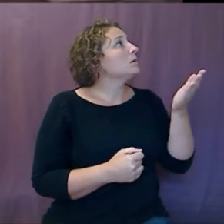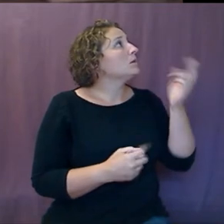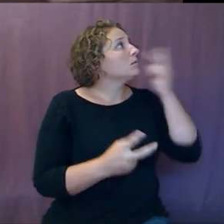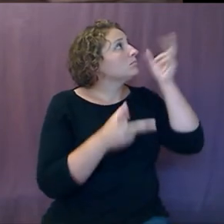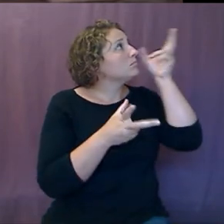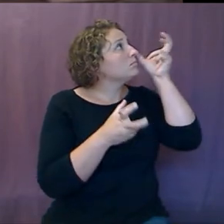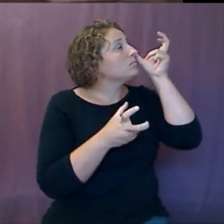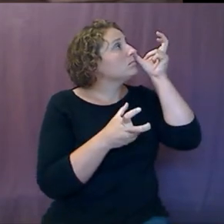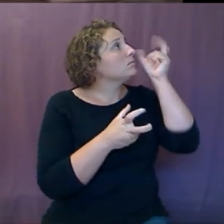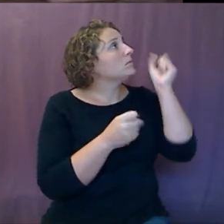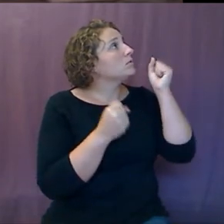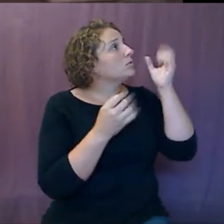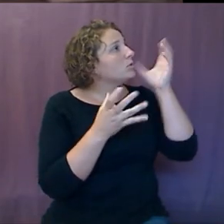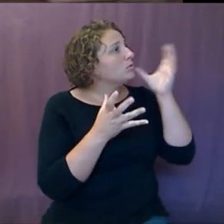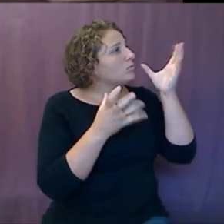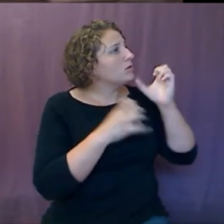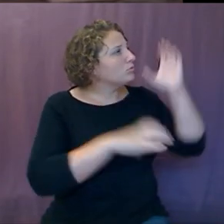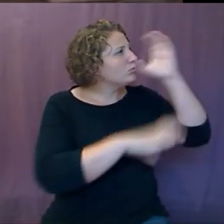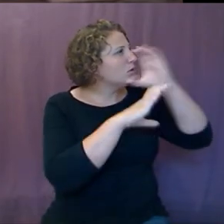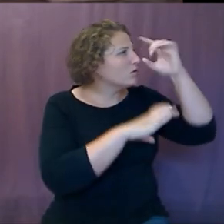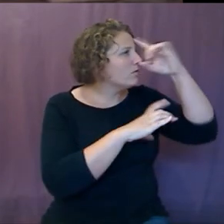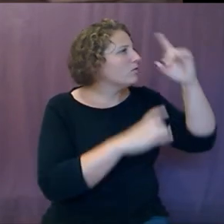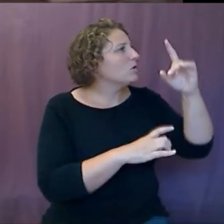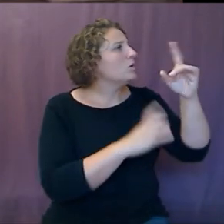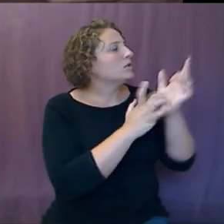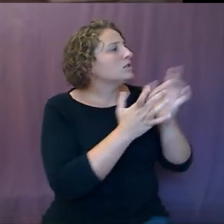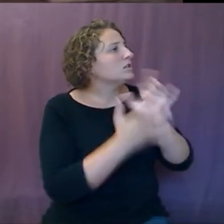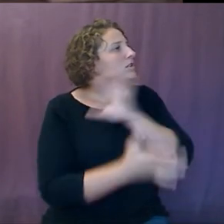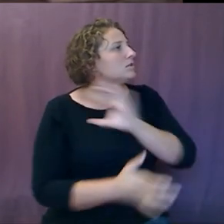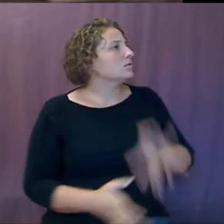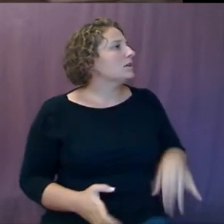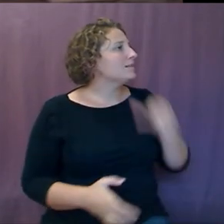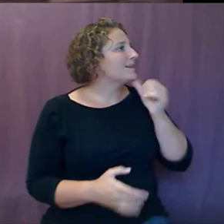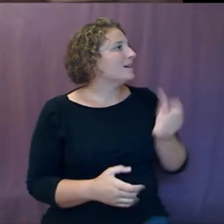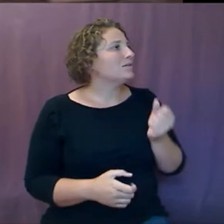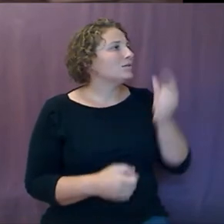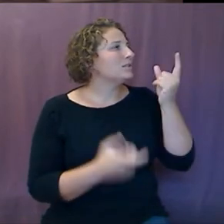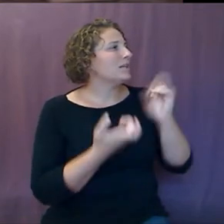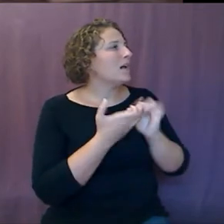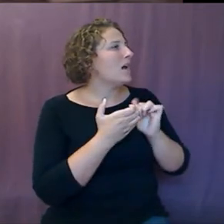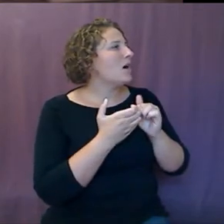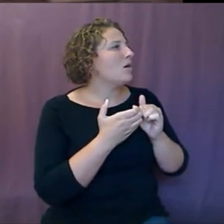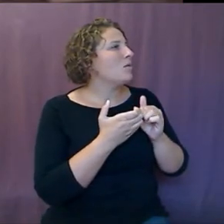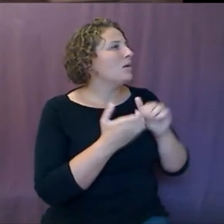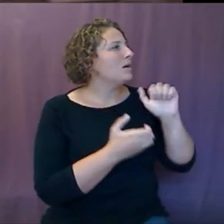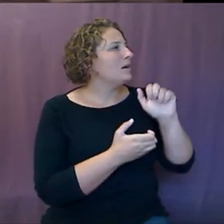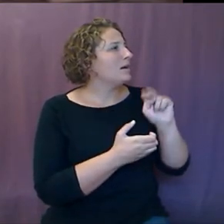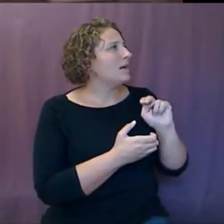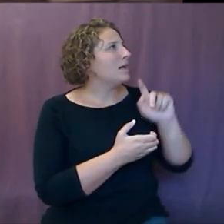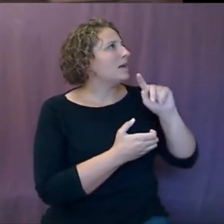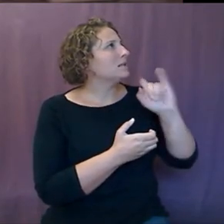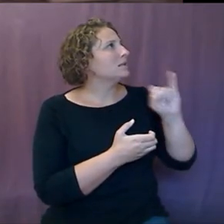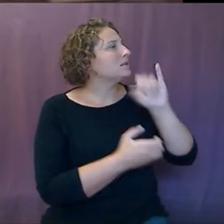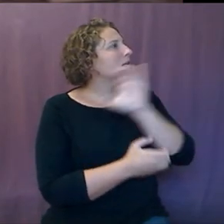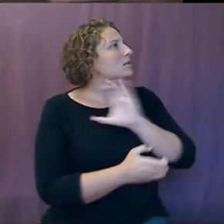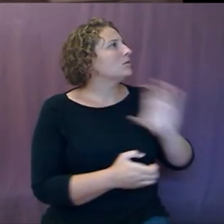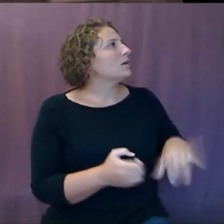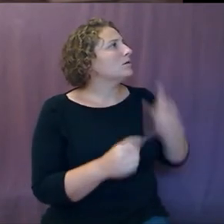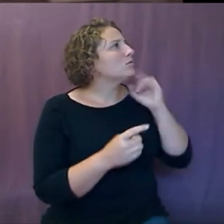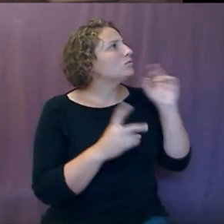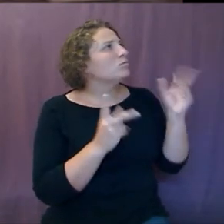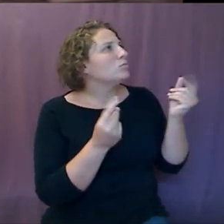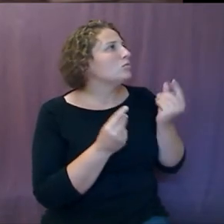Jesus Christ than understanding the details of the Antichrist but you have put them in your word that if not for this generation